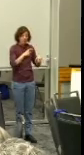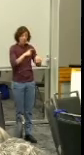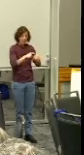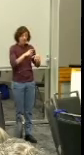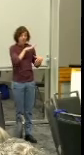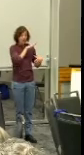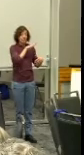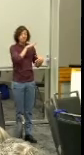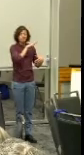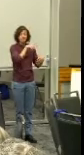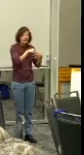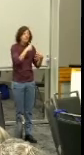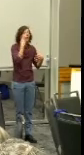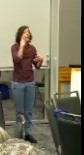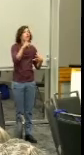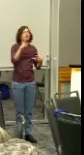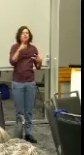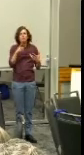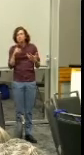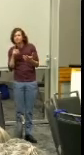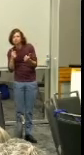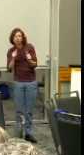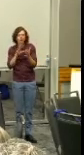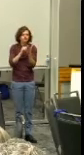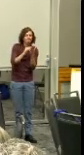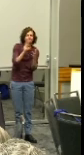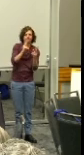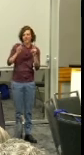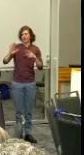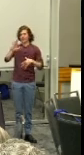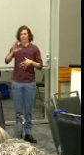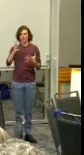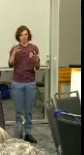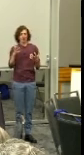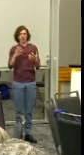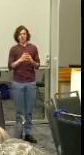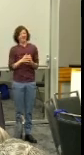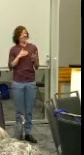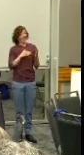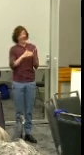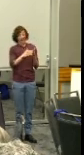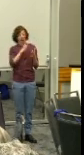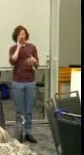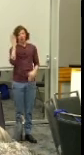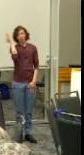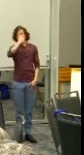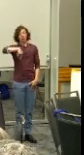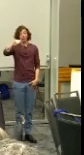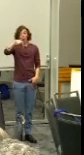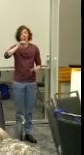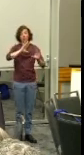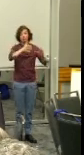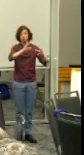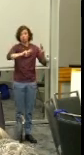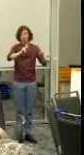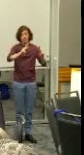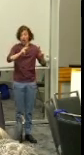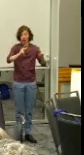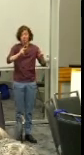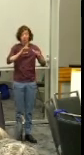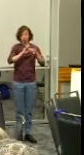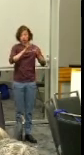many times this population in particular, folks with disabilities, are overlooked when it comes to housing. There's a lot of belief that they can't do